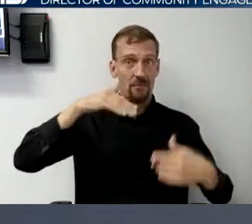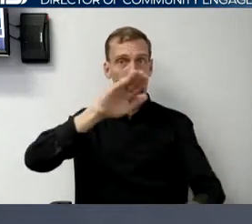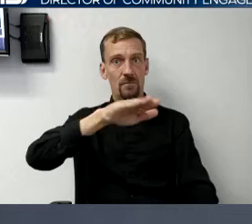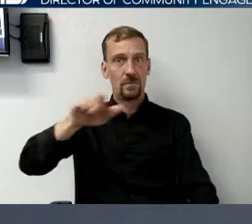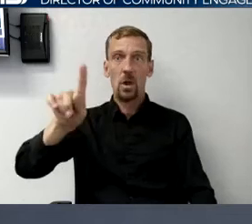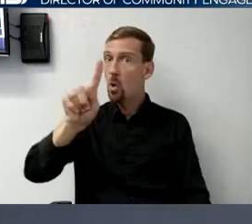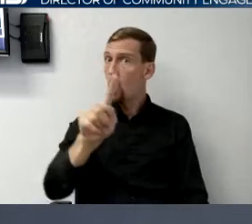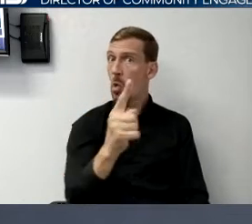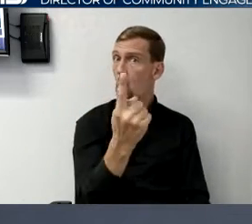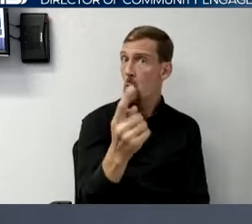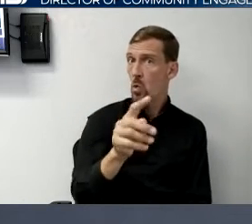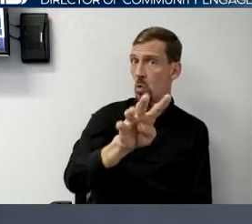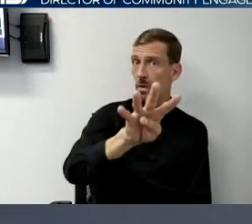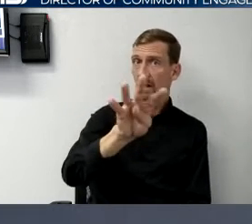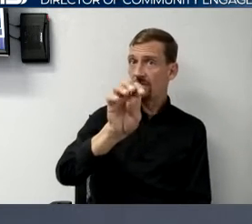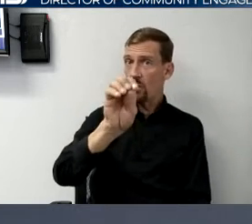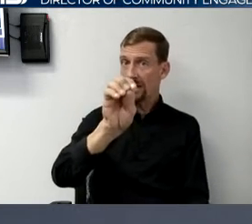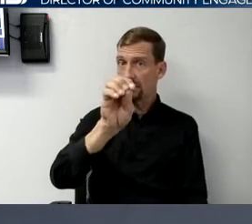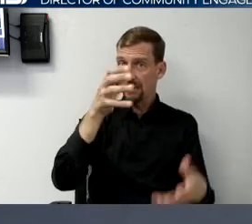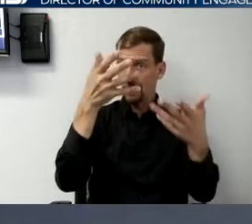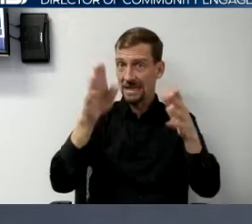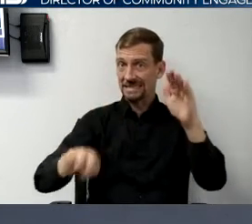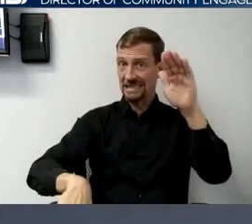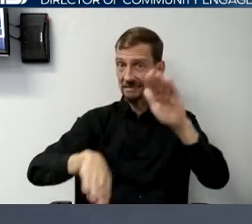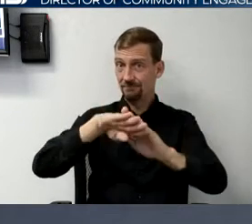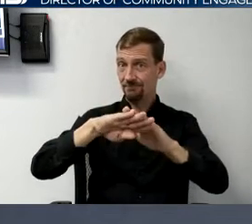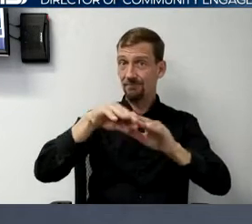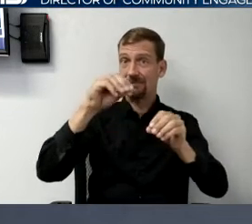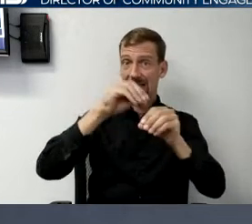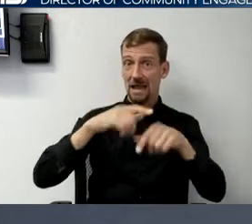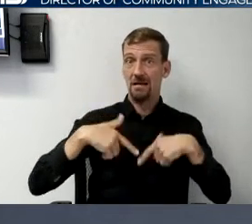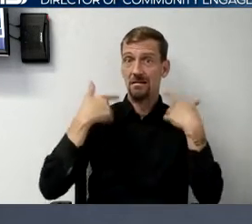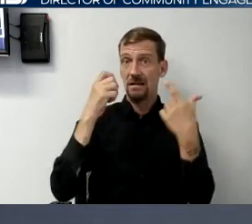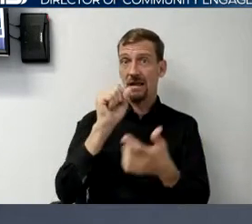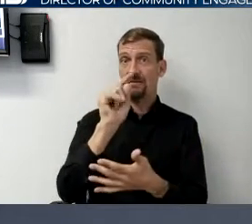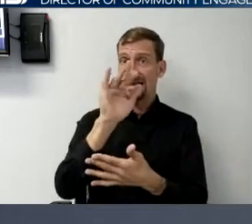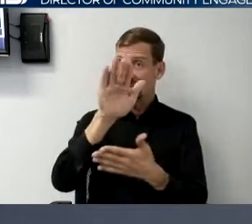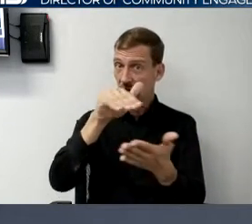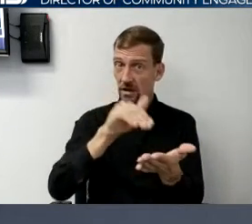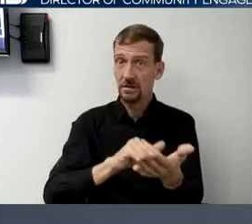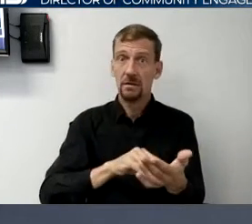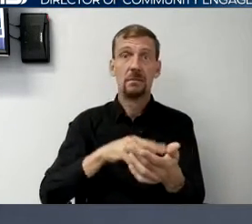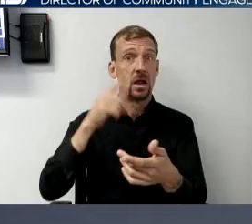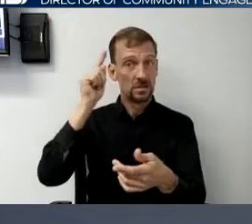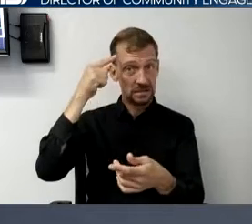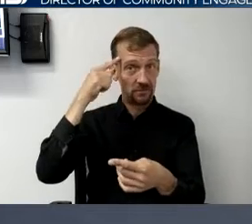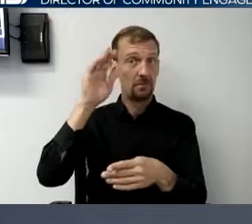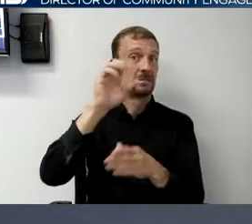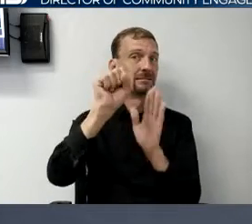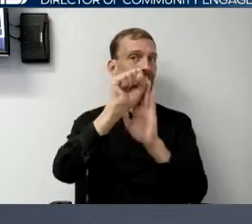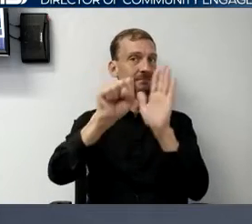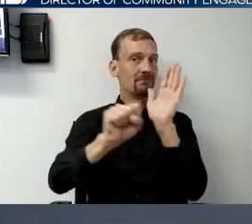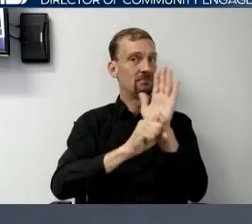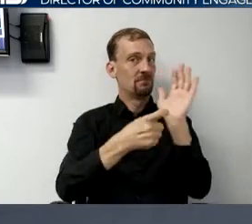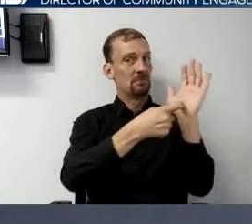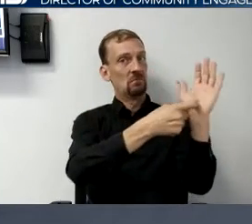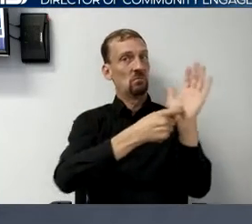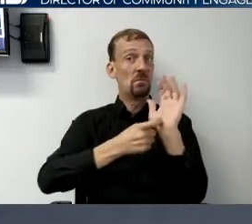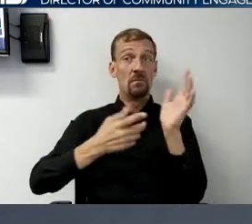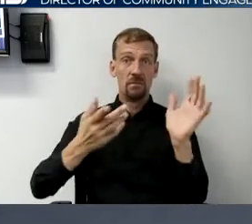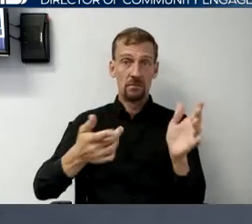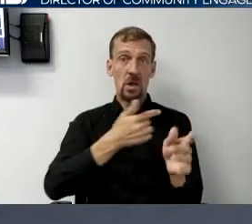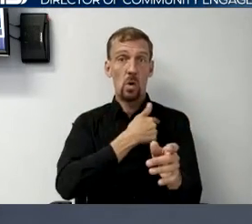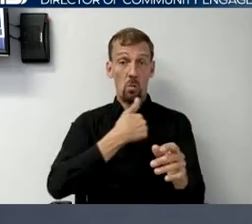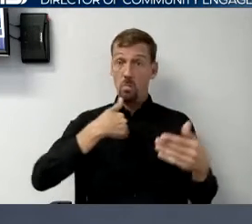have 40 children at any one time in the Lifestyle Center, and that's governed by state regulation. But so